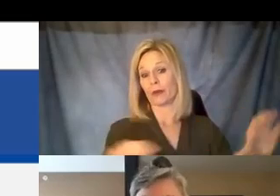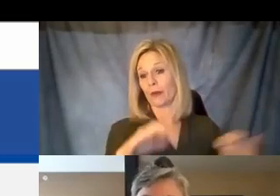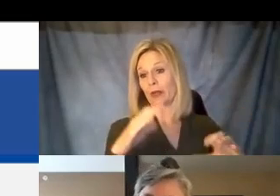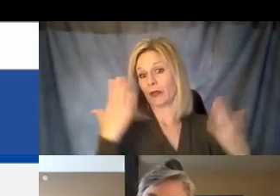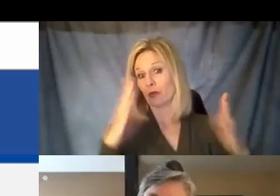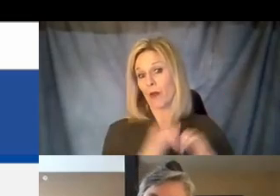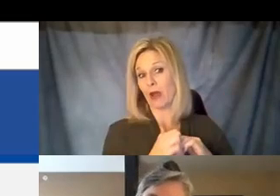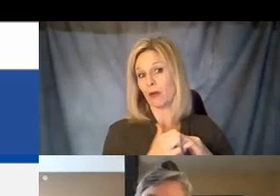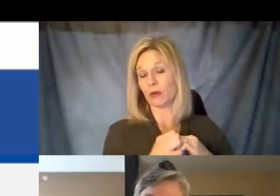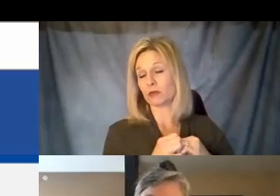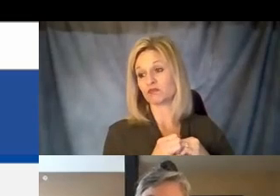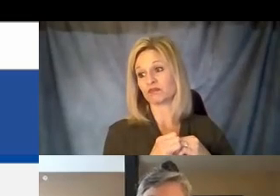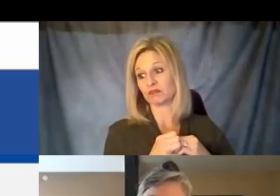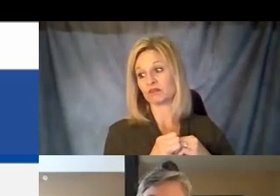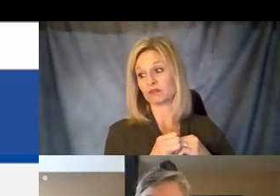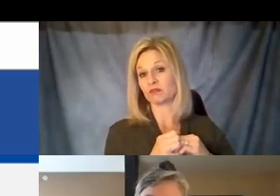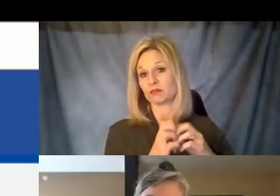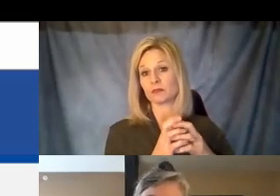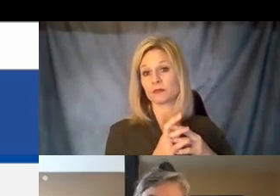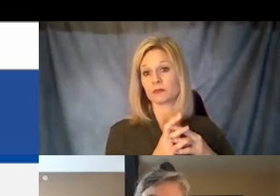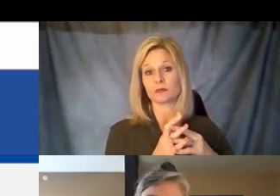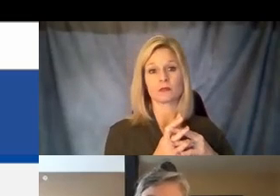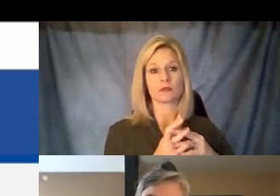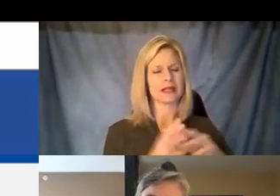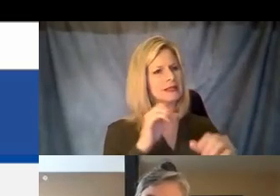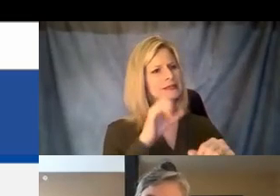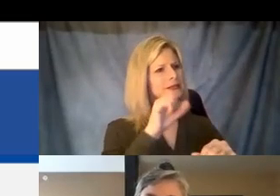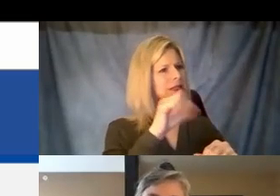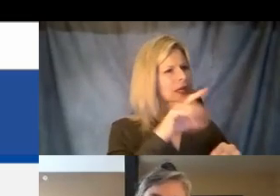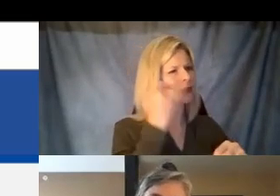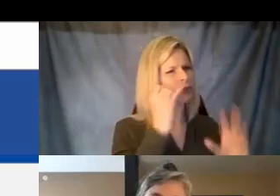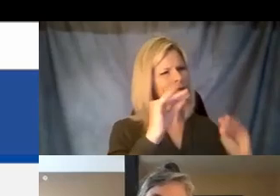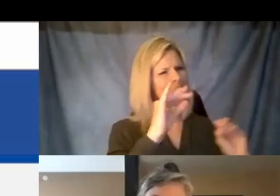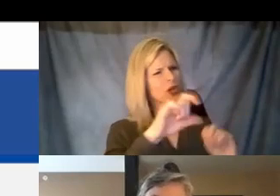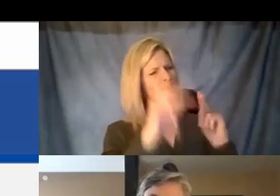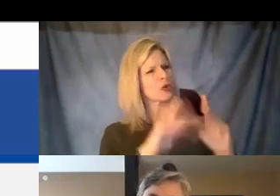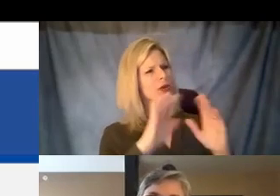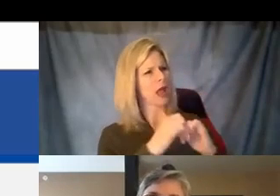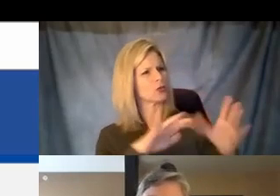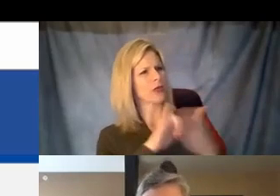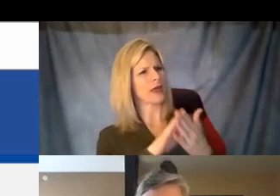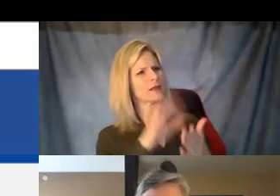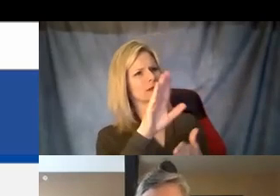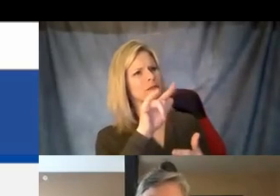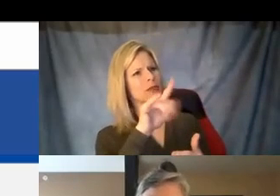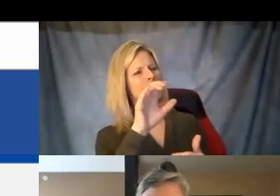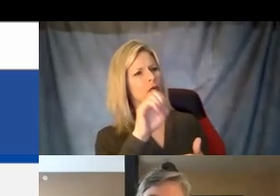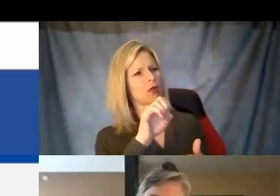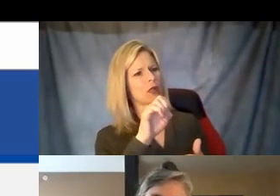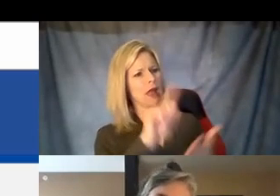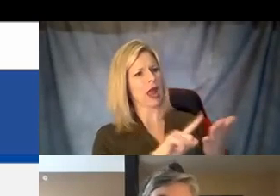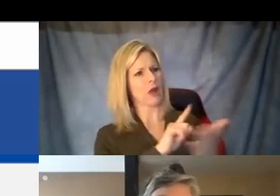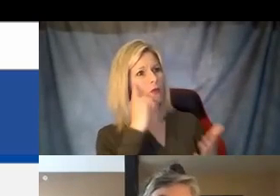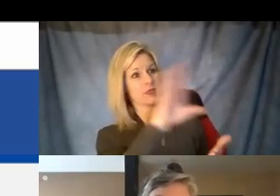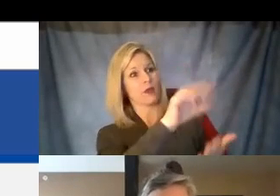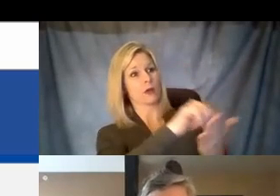could be That's our right. plan. And so Got that, Scott, Scott, if you're teaching someone else how to do it, it's billable hours from that person, from on their account, because